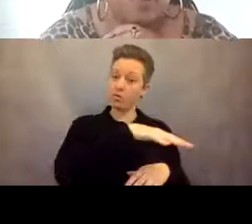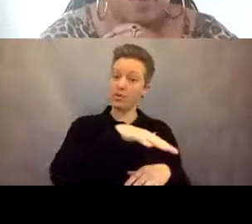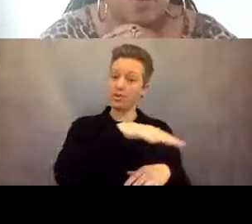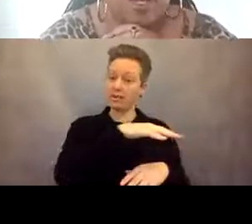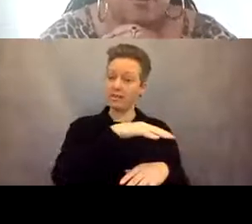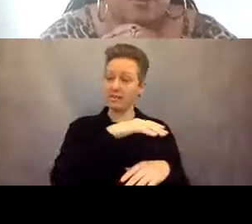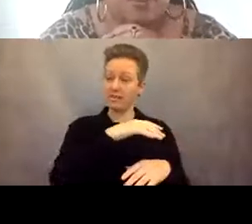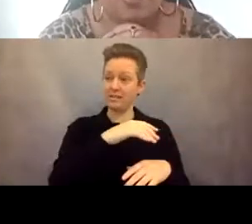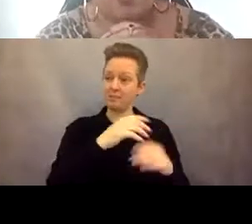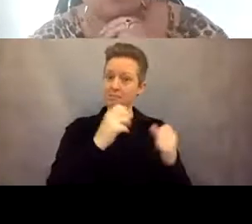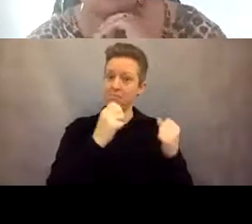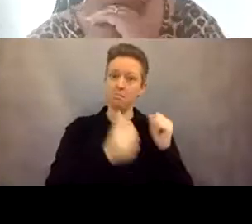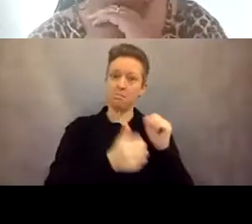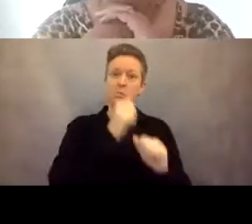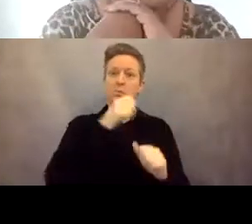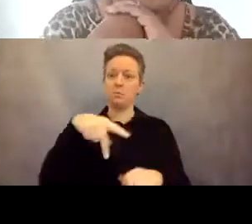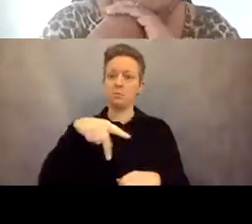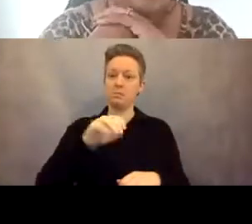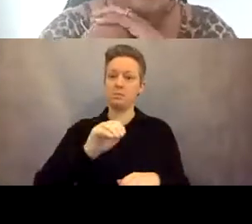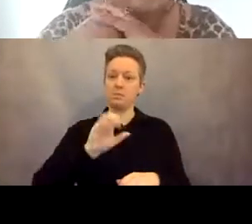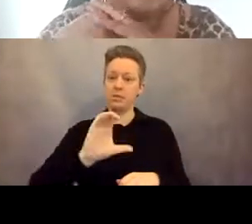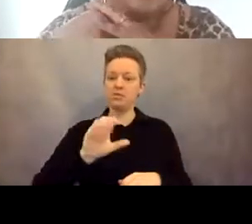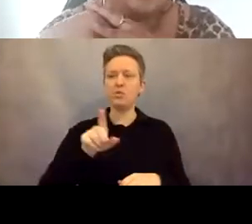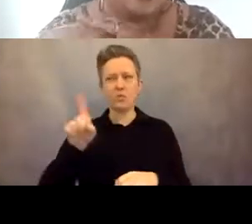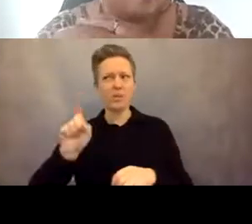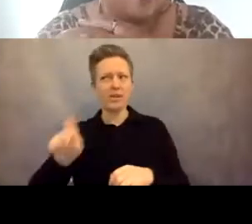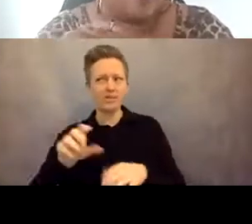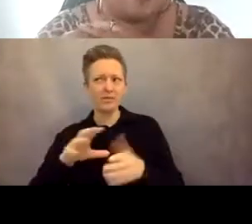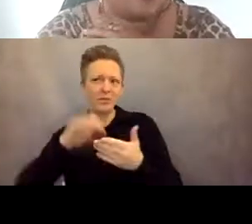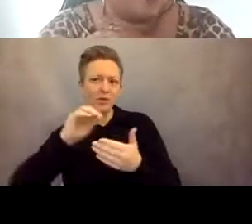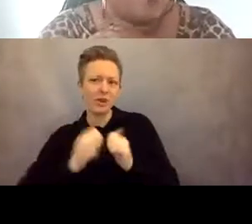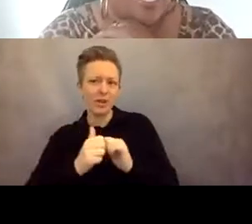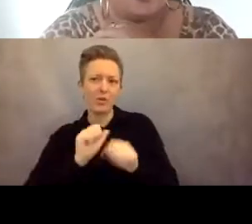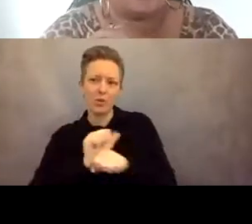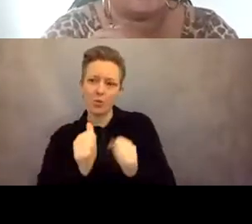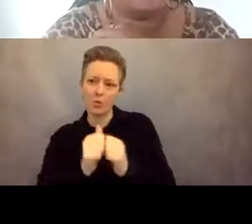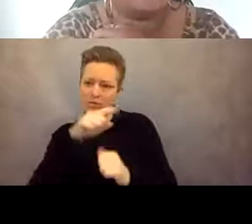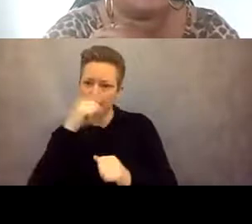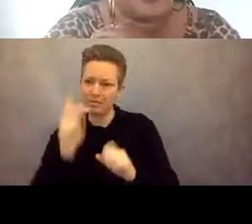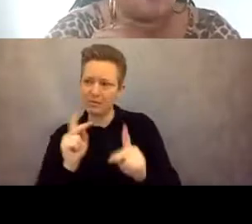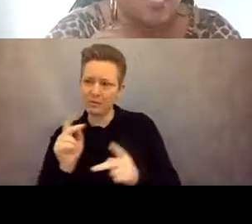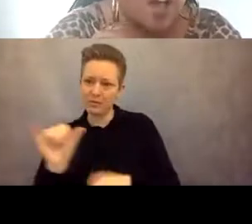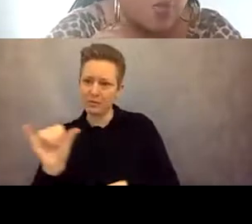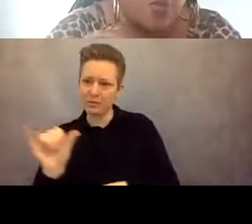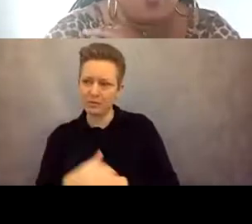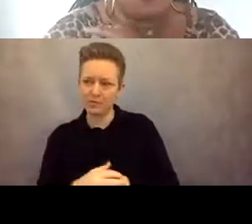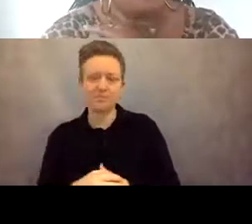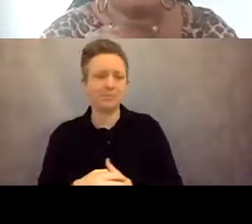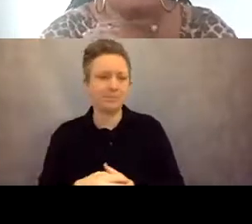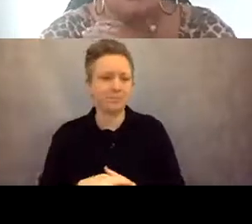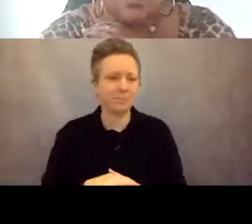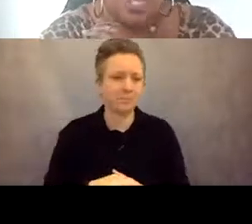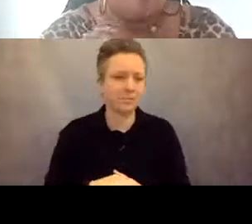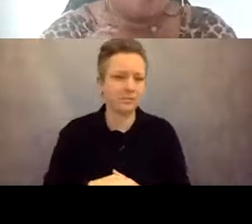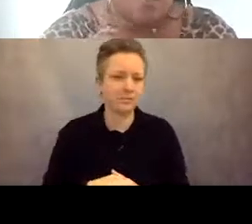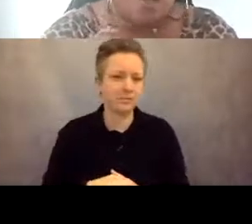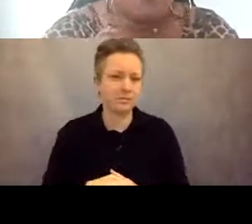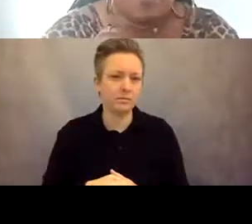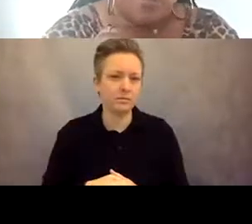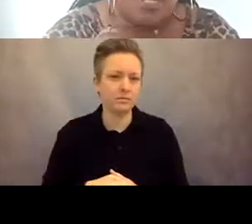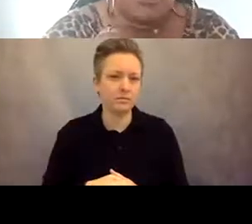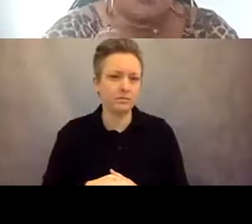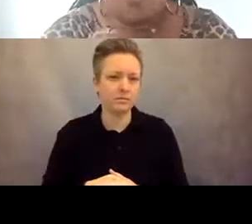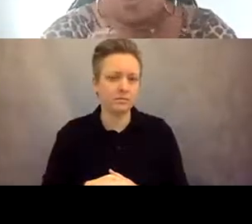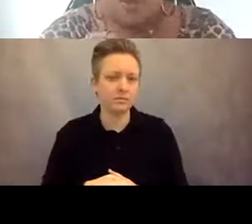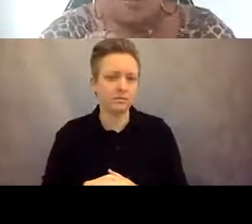the Black people to do it. White allies need to step up when other white allies need to be held accountable. Do not put all